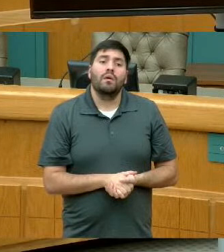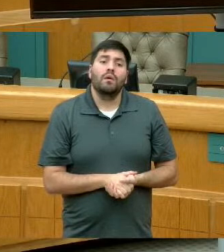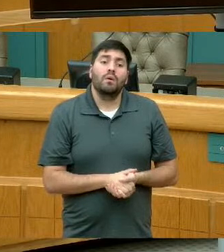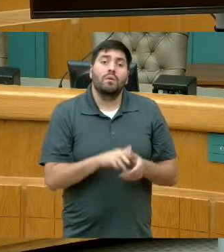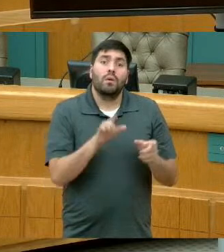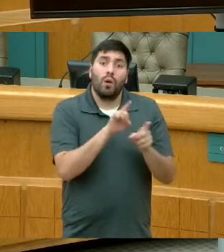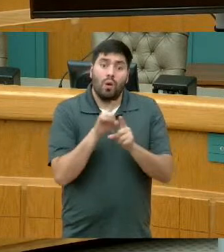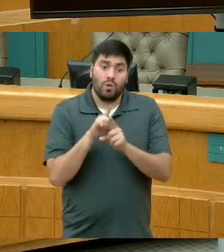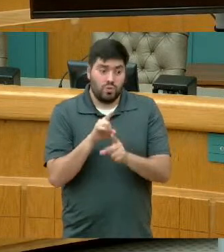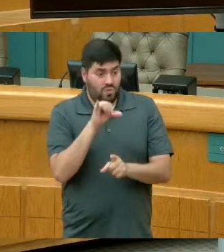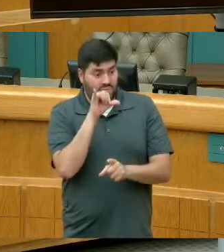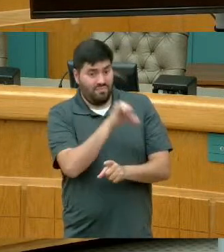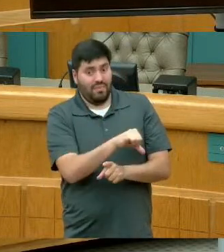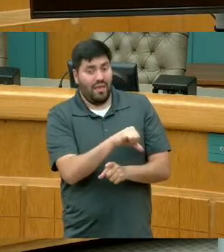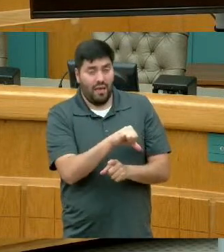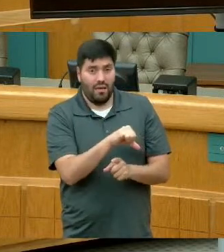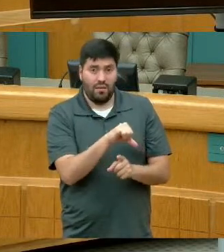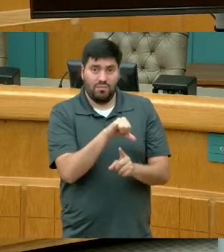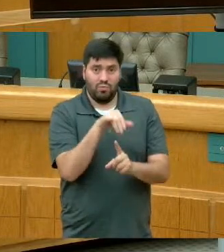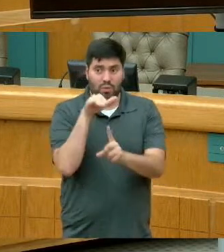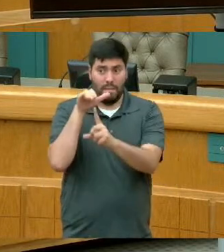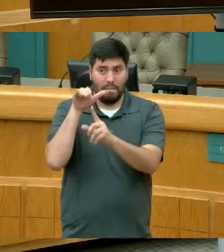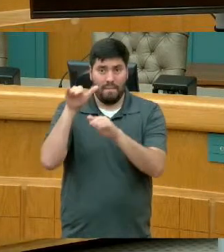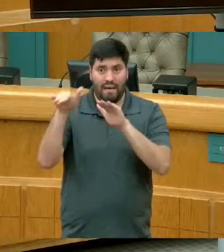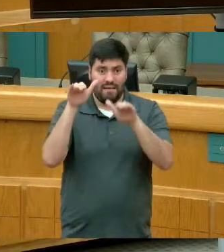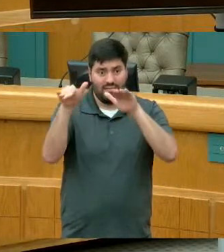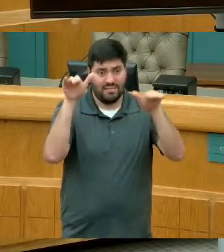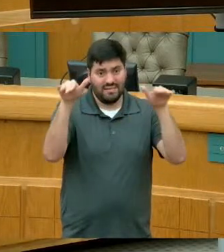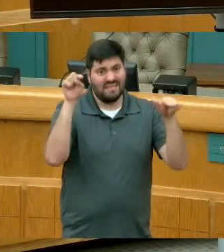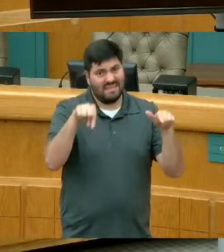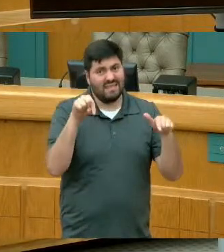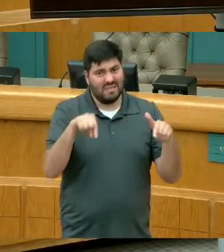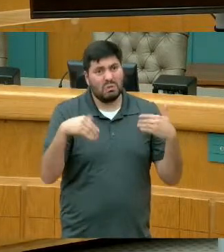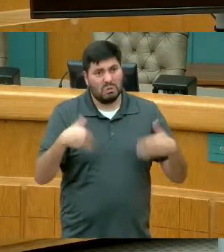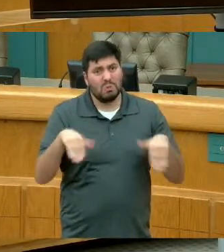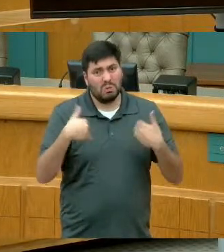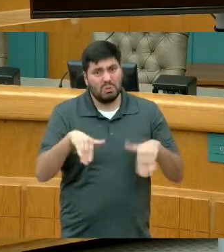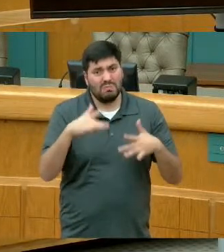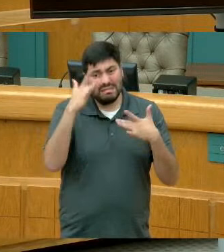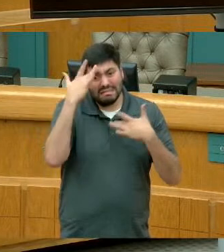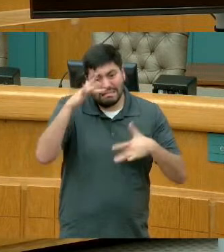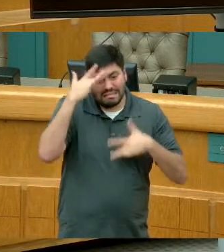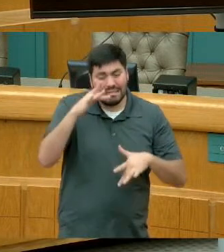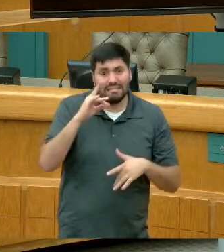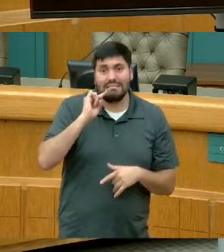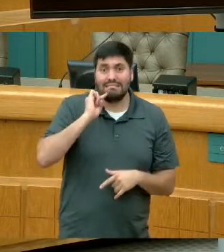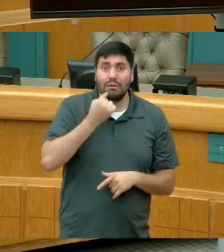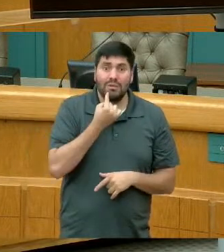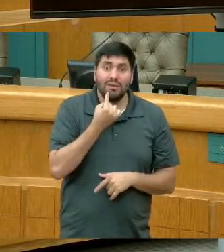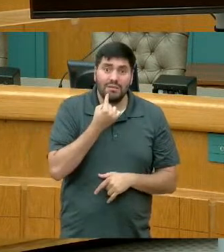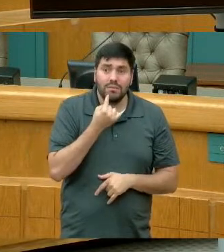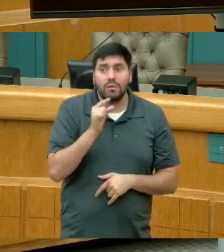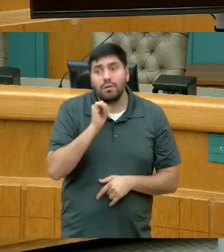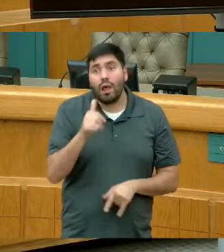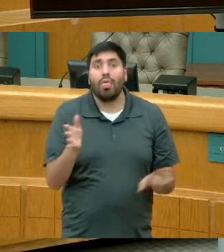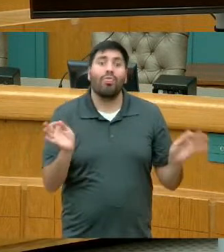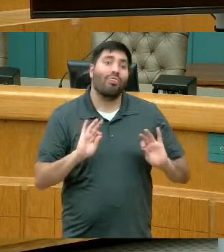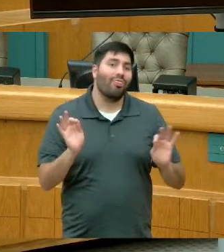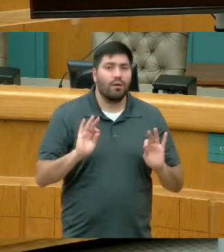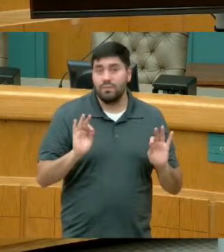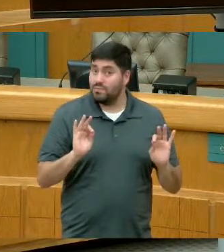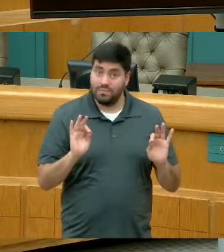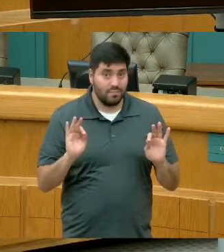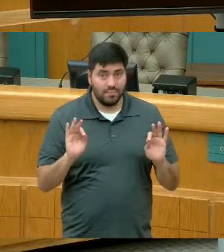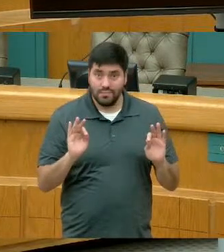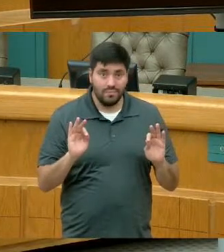that this is a serious disease that we're fighting, and we need to do everything we